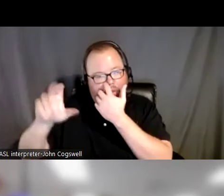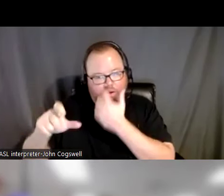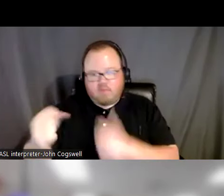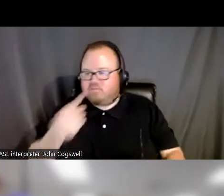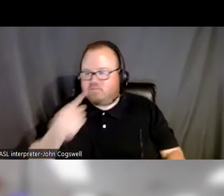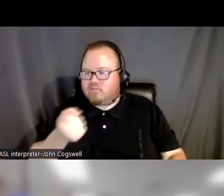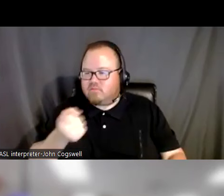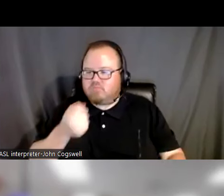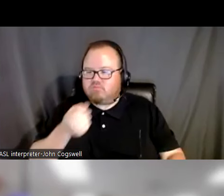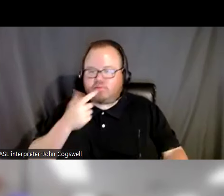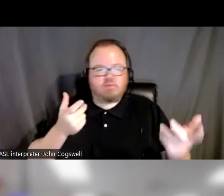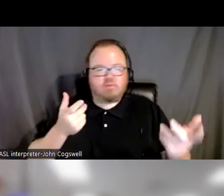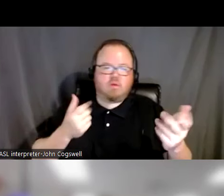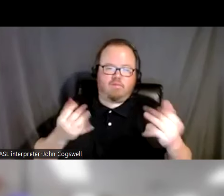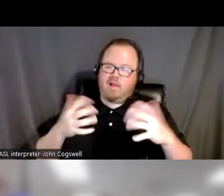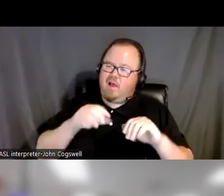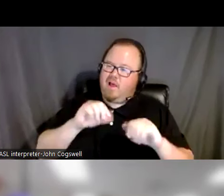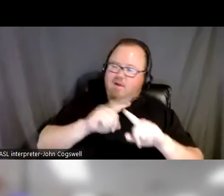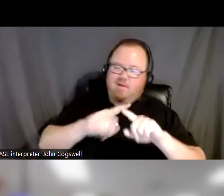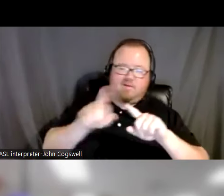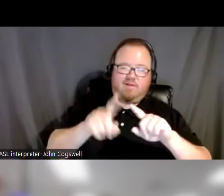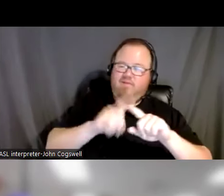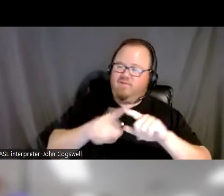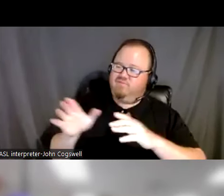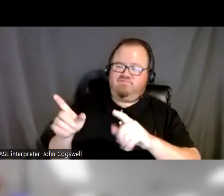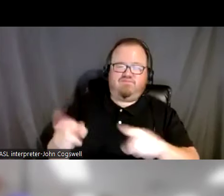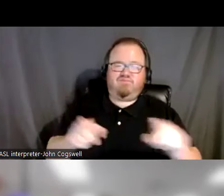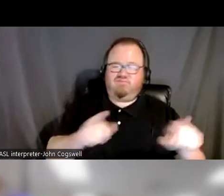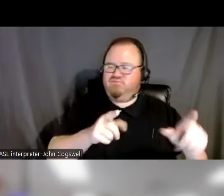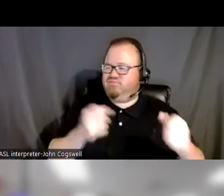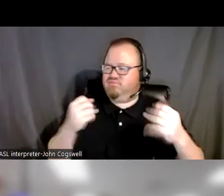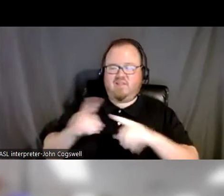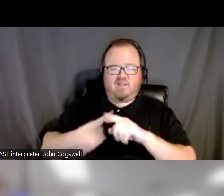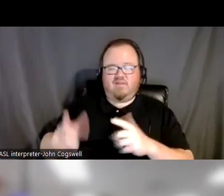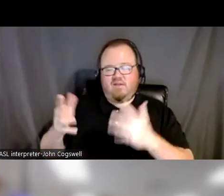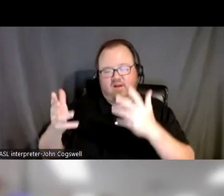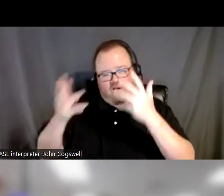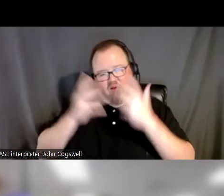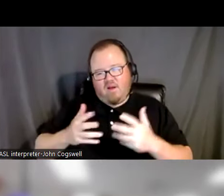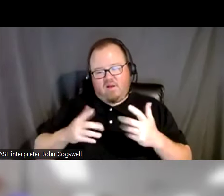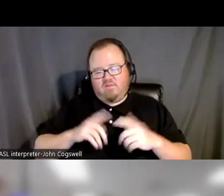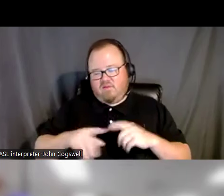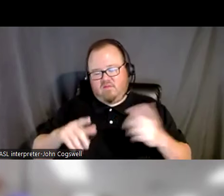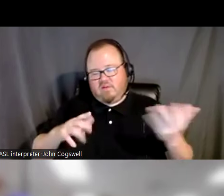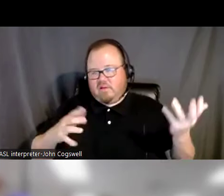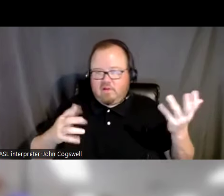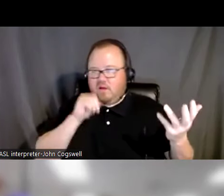a lot of other things that people have utilized. And unfortunately, well, not unfortunately, but